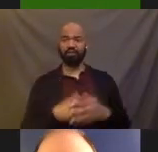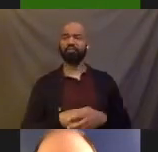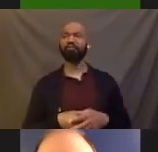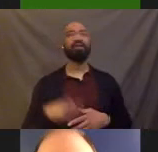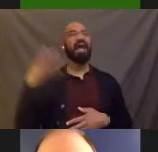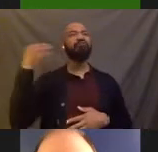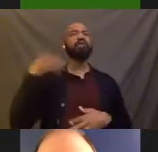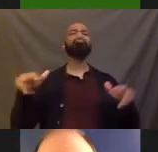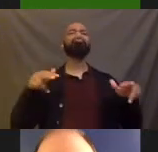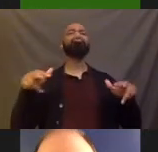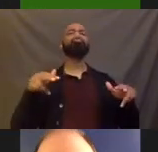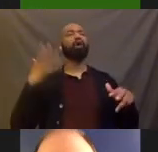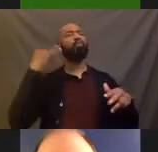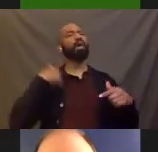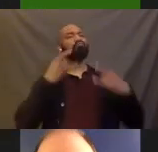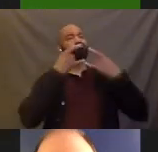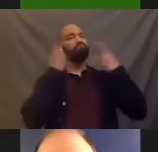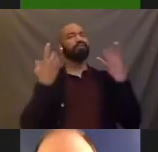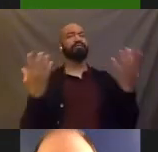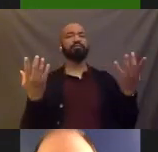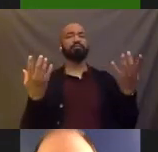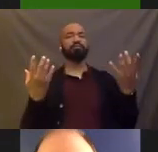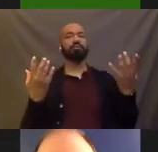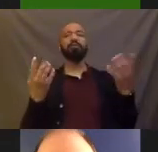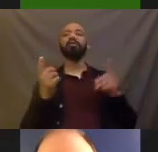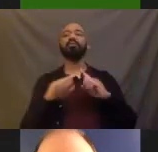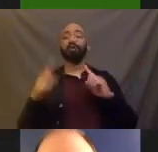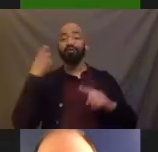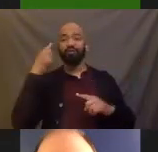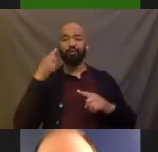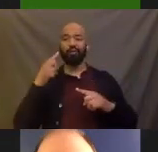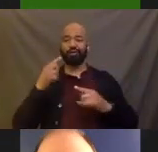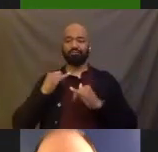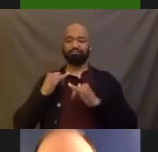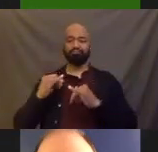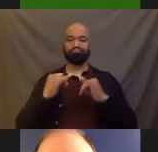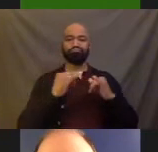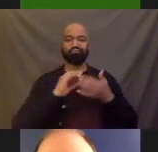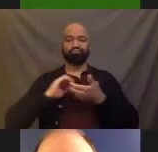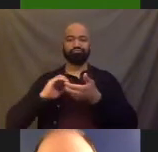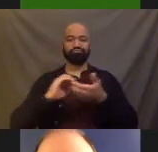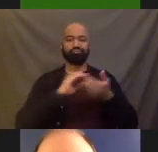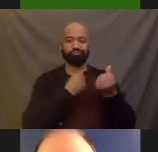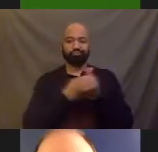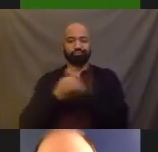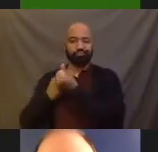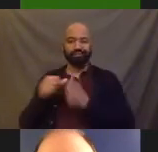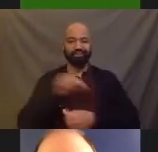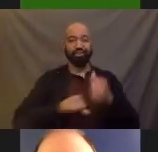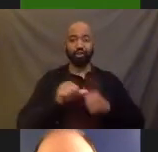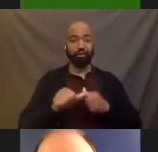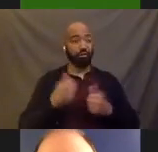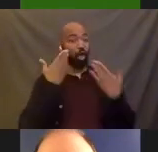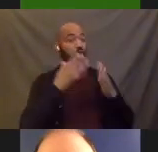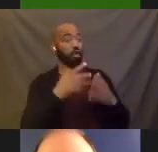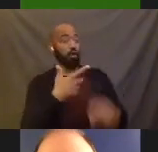mask? Really at this point, it's just to be in solidarity with people. You can't tell who has been vaccinated and who hasn't. It's a